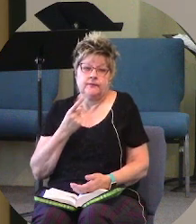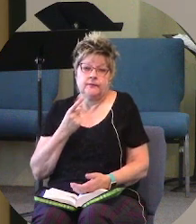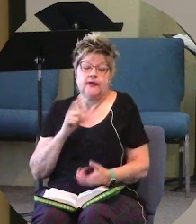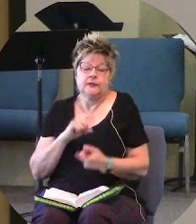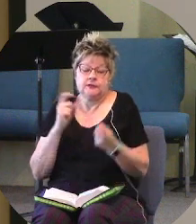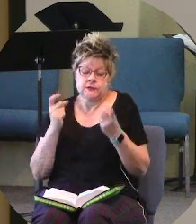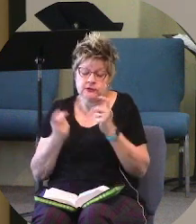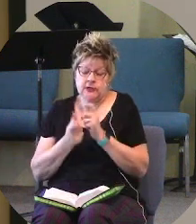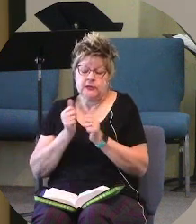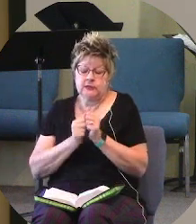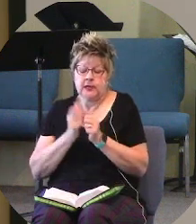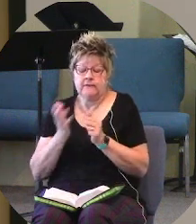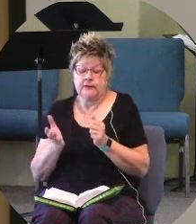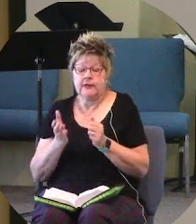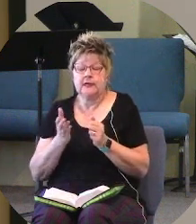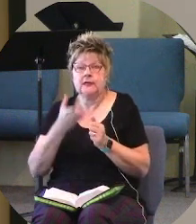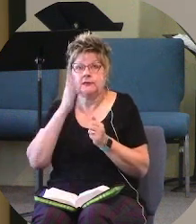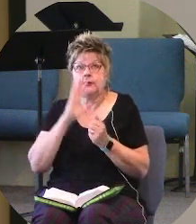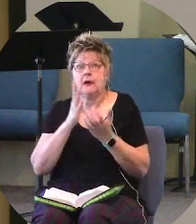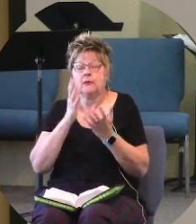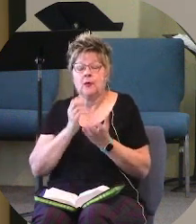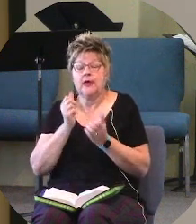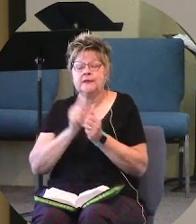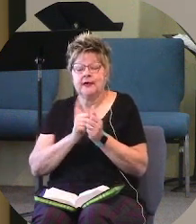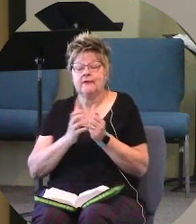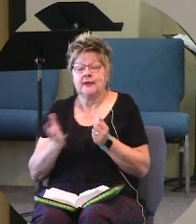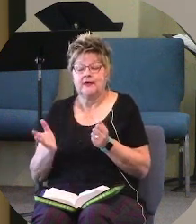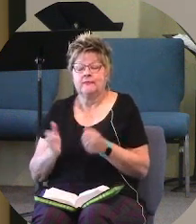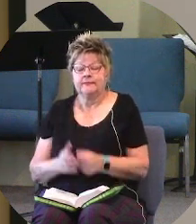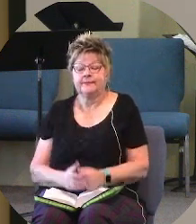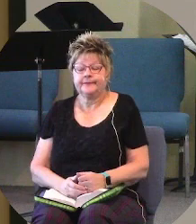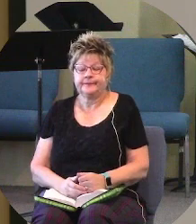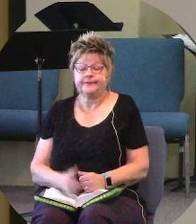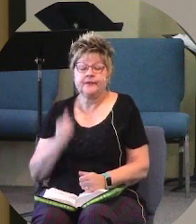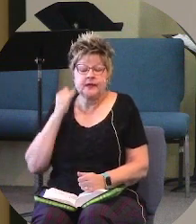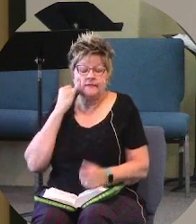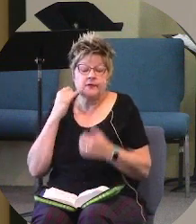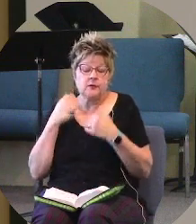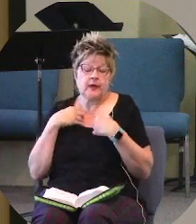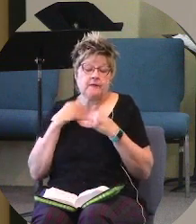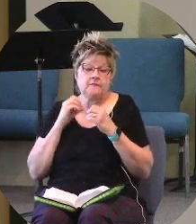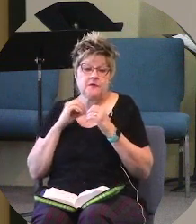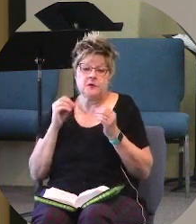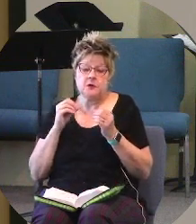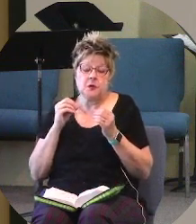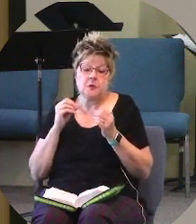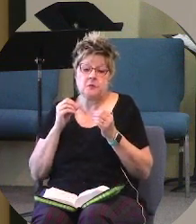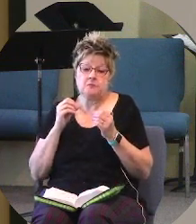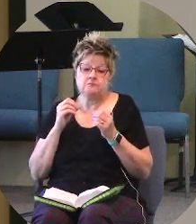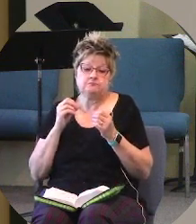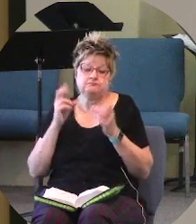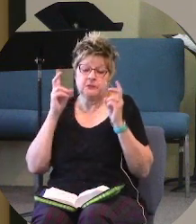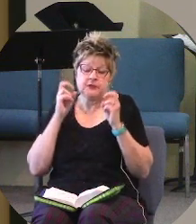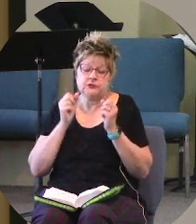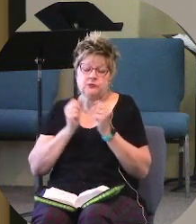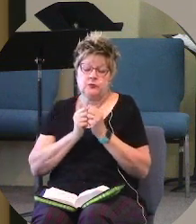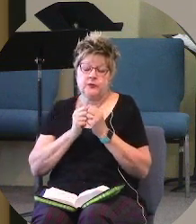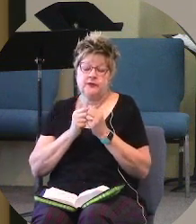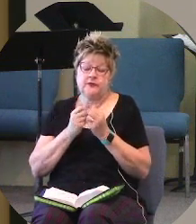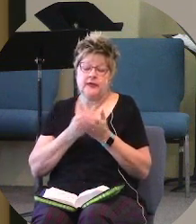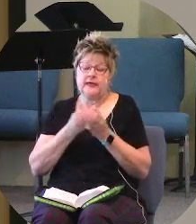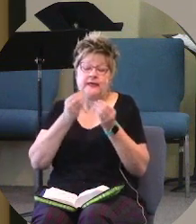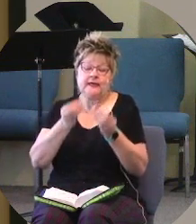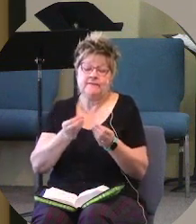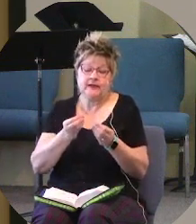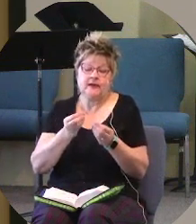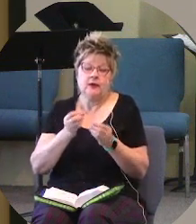changed everything, because he wants everything. If you've got no problem tithing and giving, hallelujah. But are